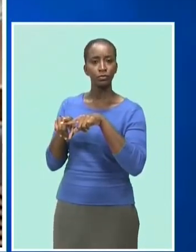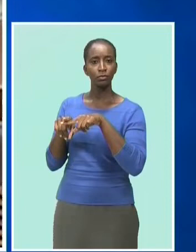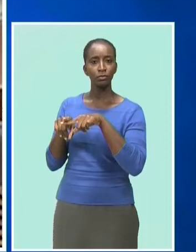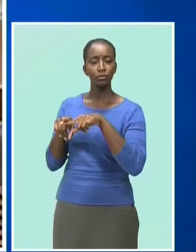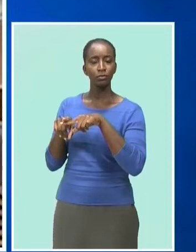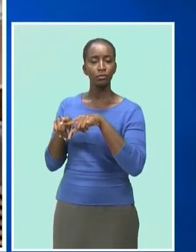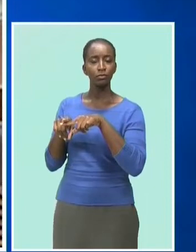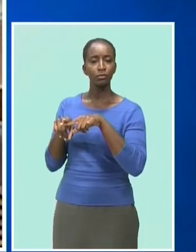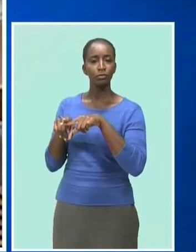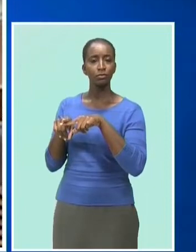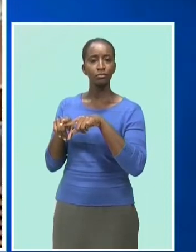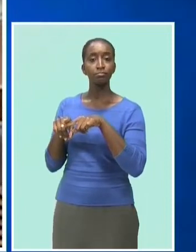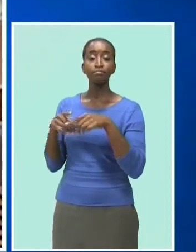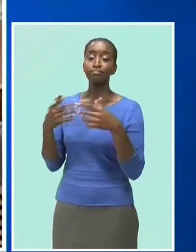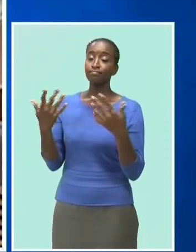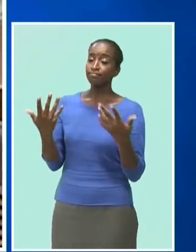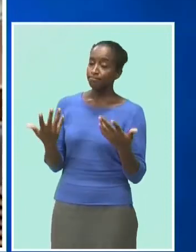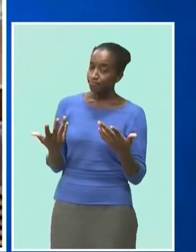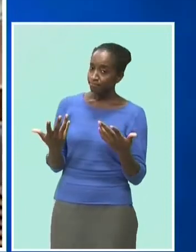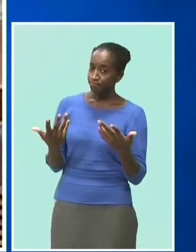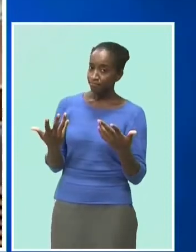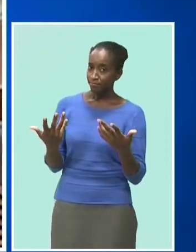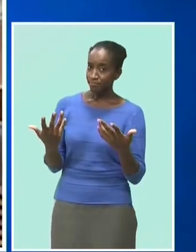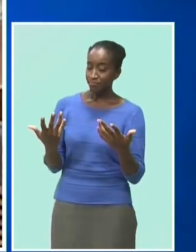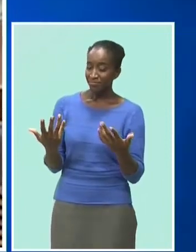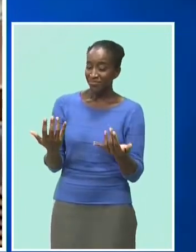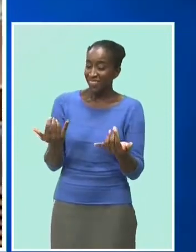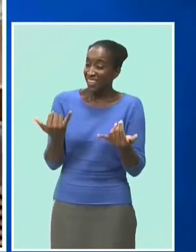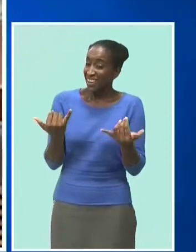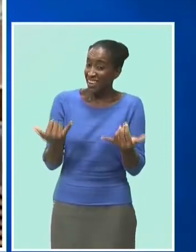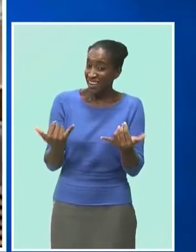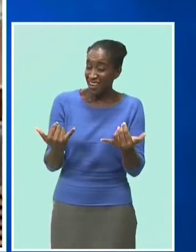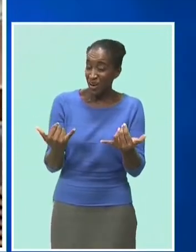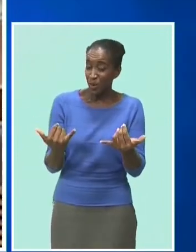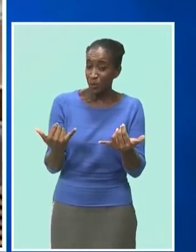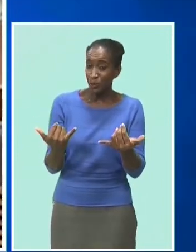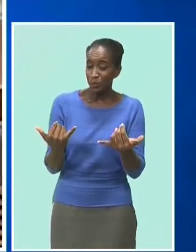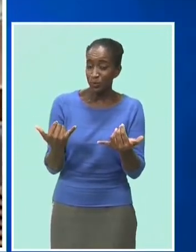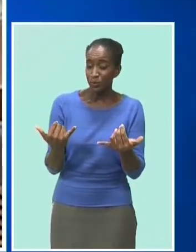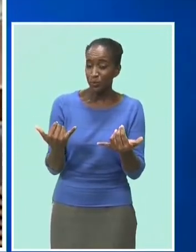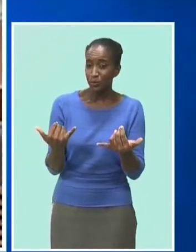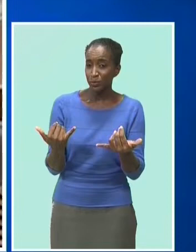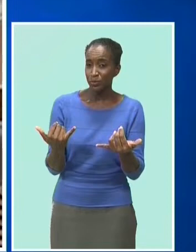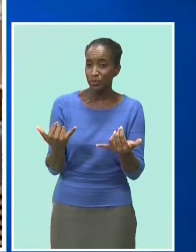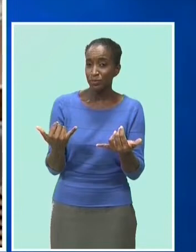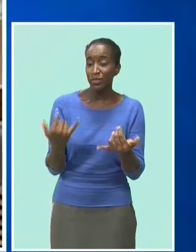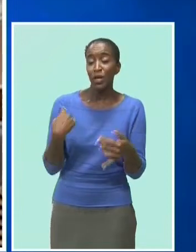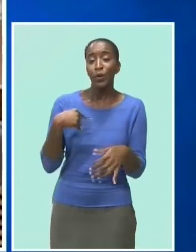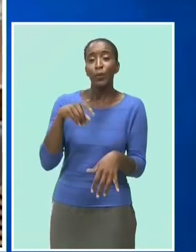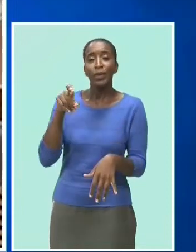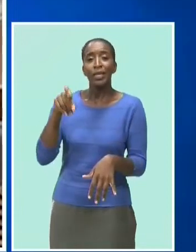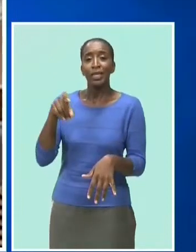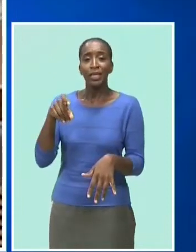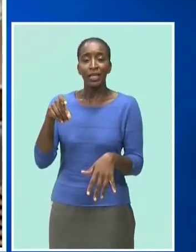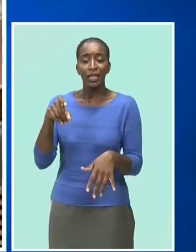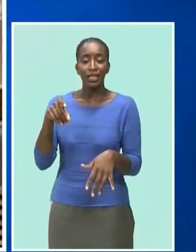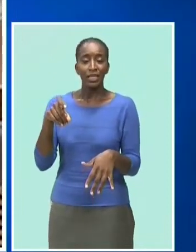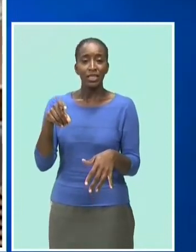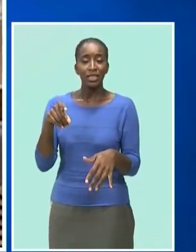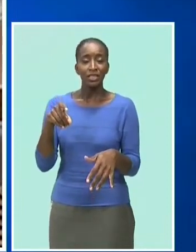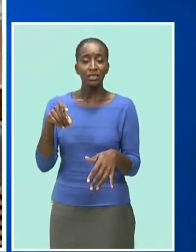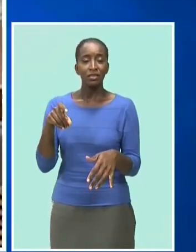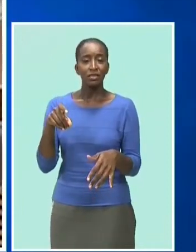fact. However, in this 21st century, when we need to focus even